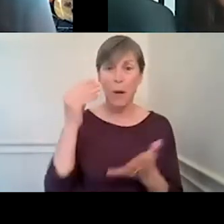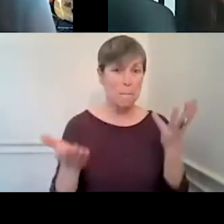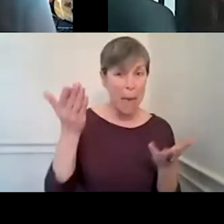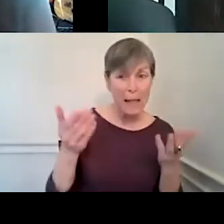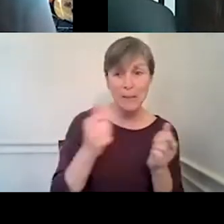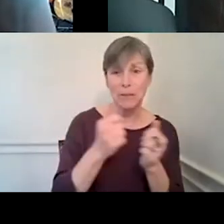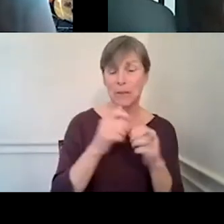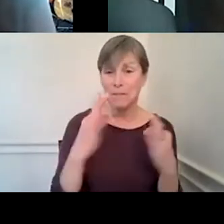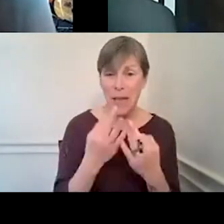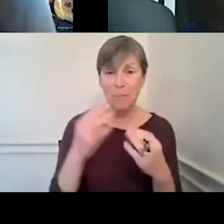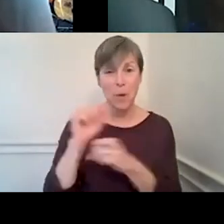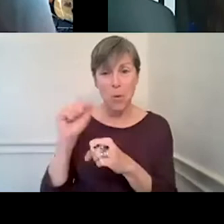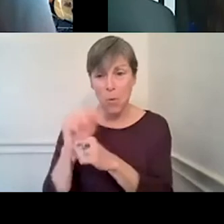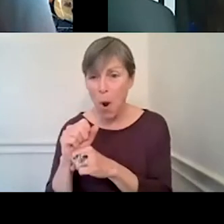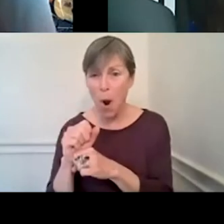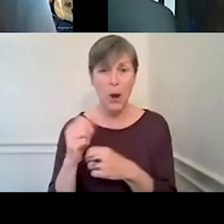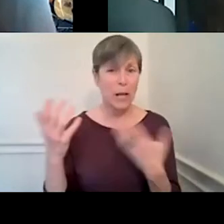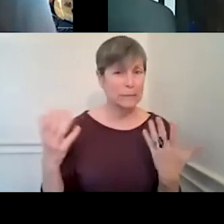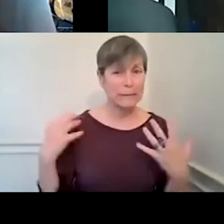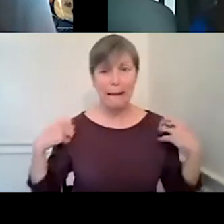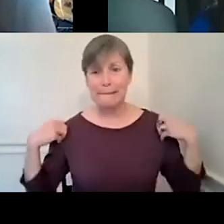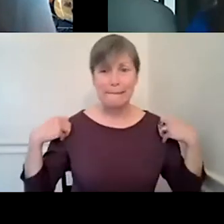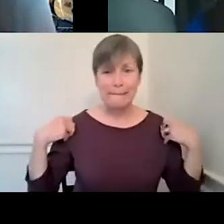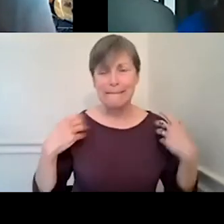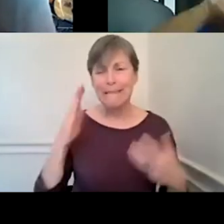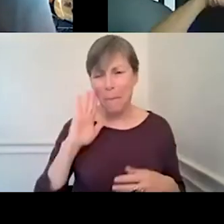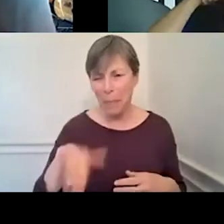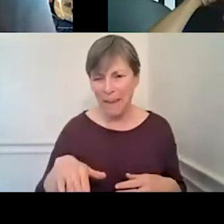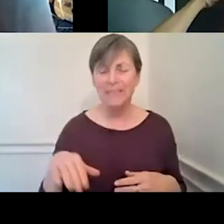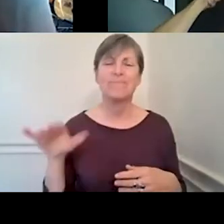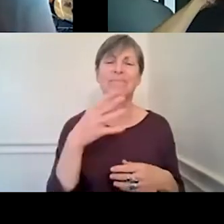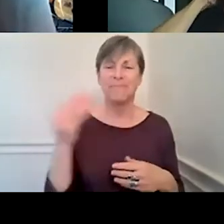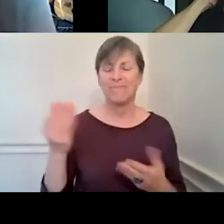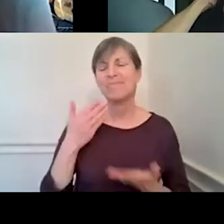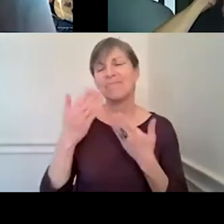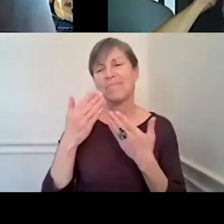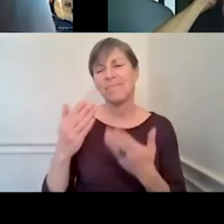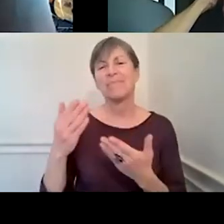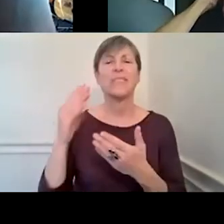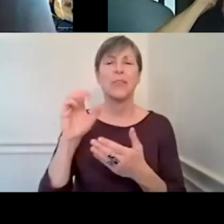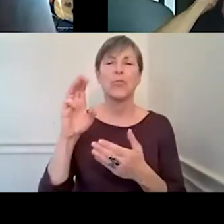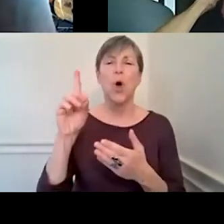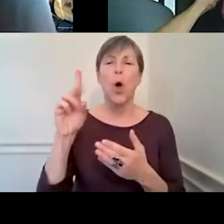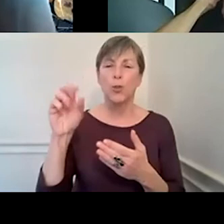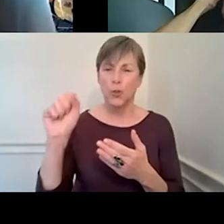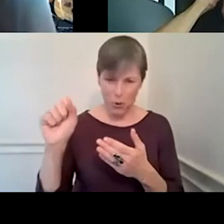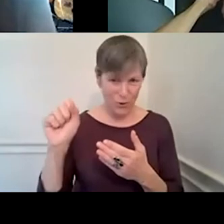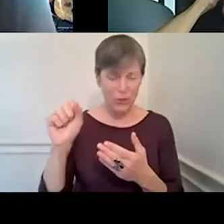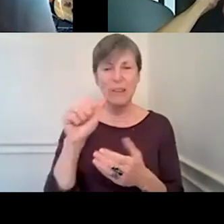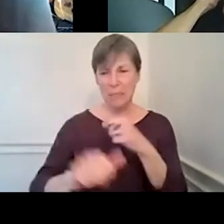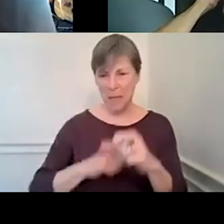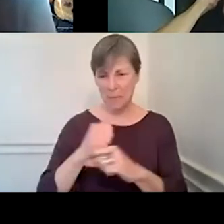other commitments. I also appreciate support from Saunders Accounting Advisory Board, Office of Alumni Relations, Office